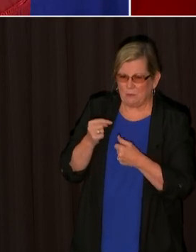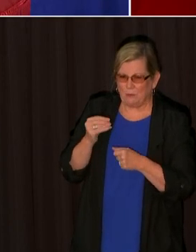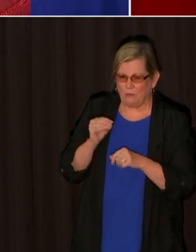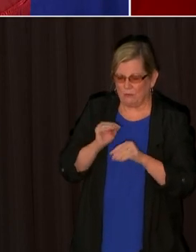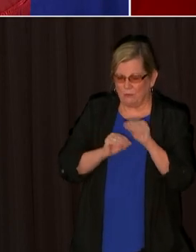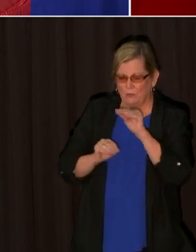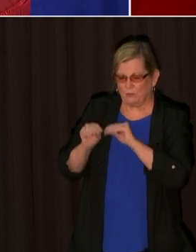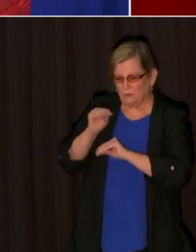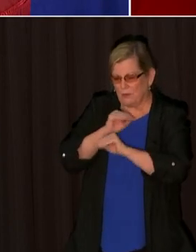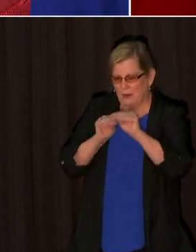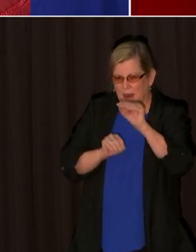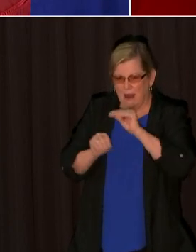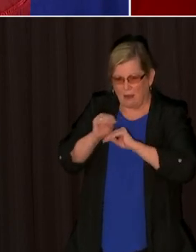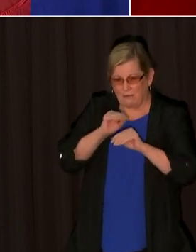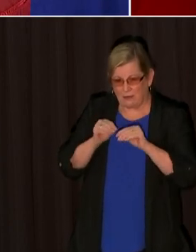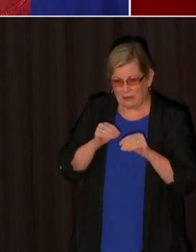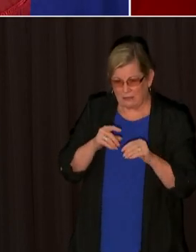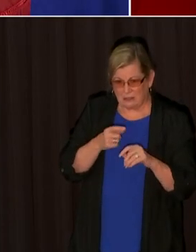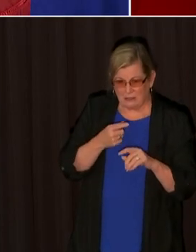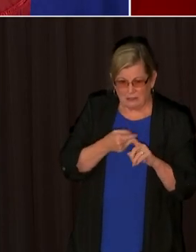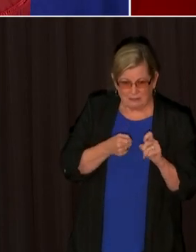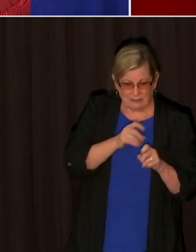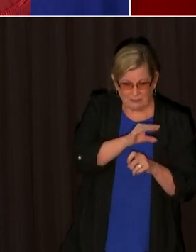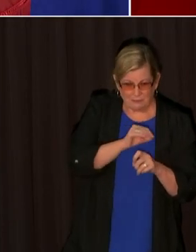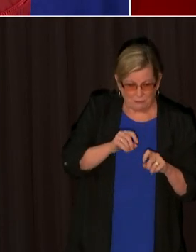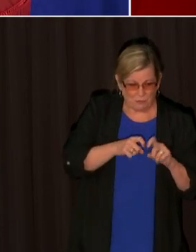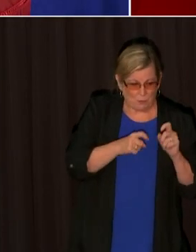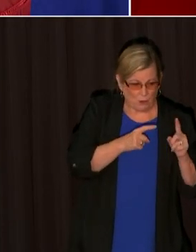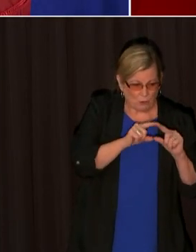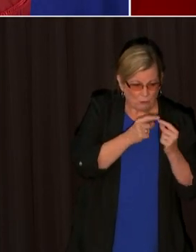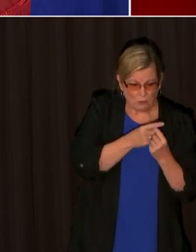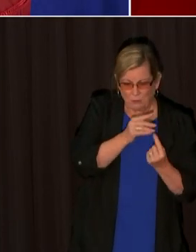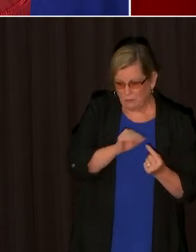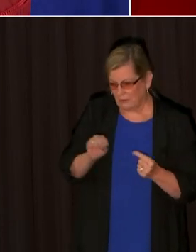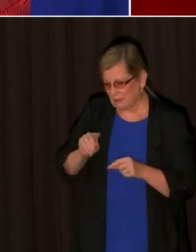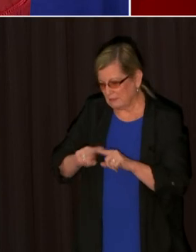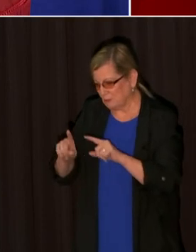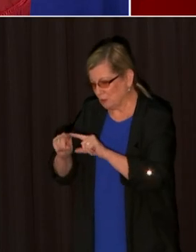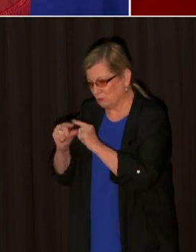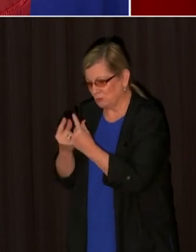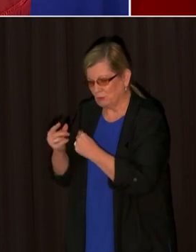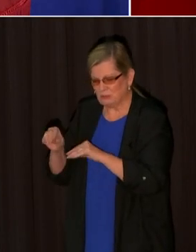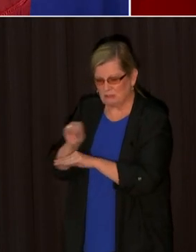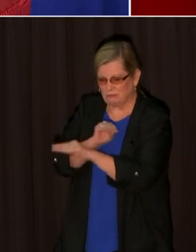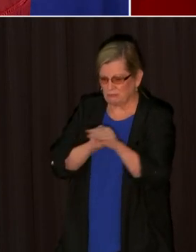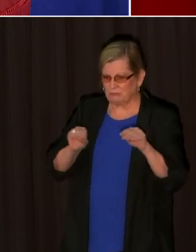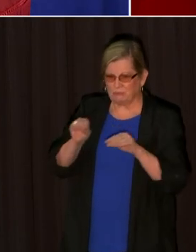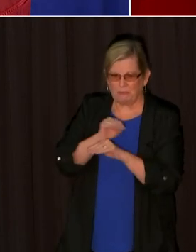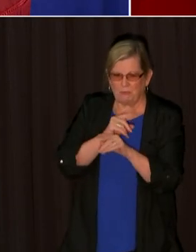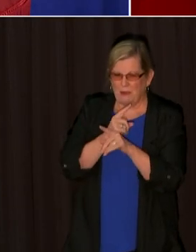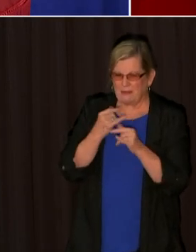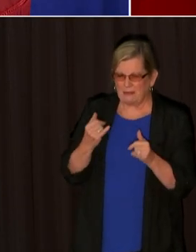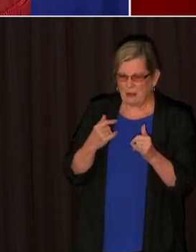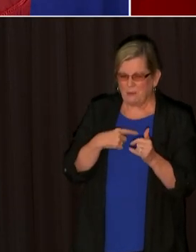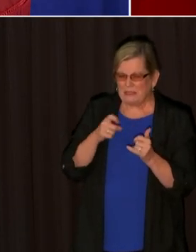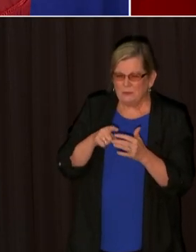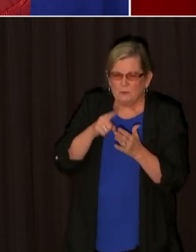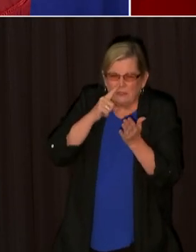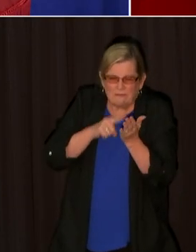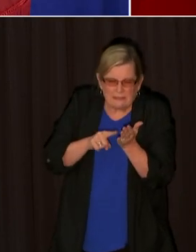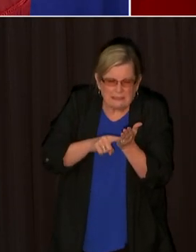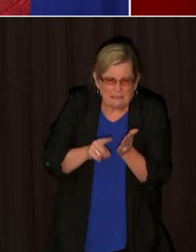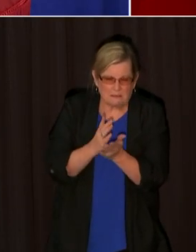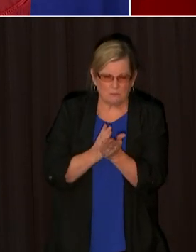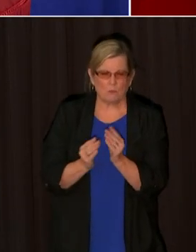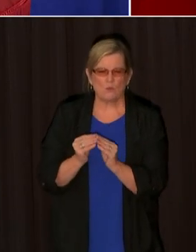to that. And we're going to have to dig into it. What it also appears is that the amount